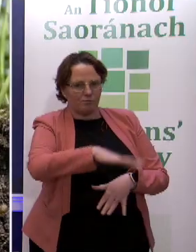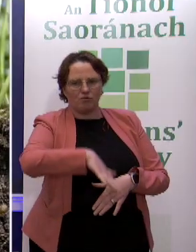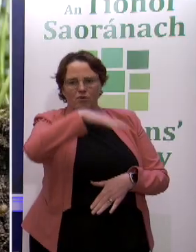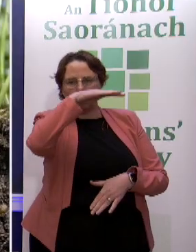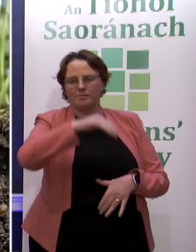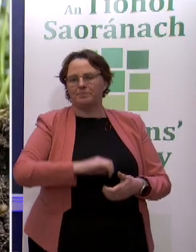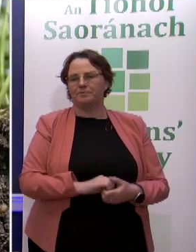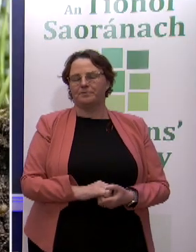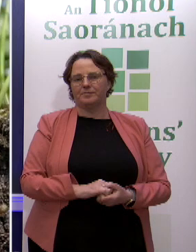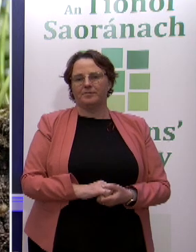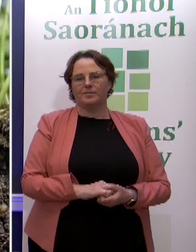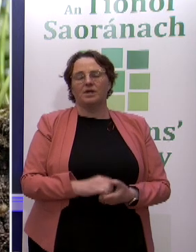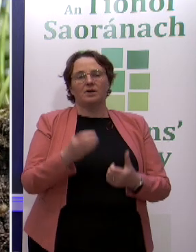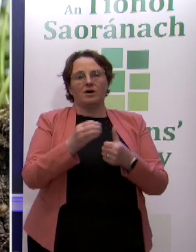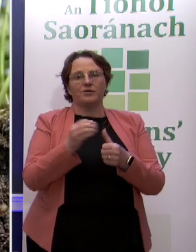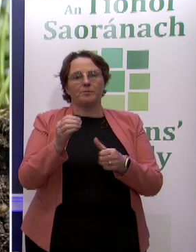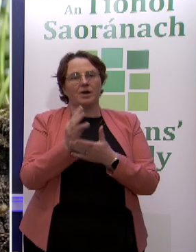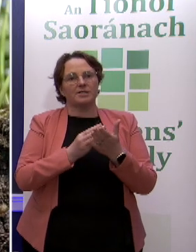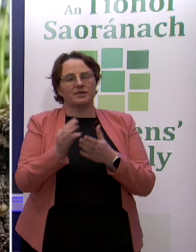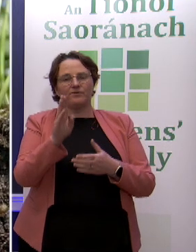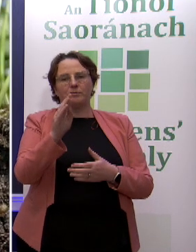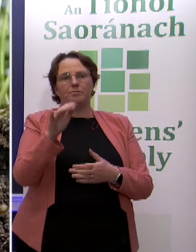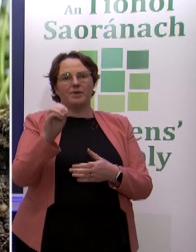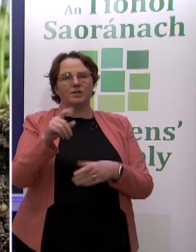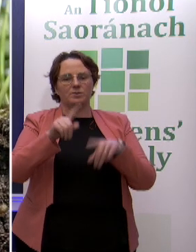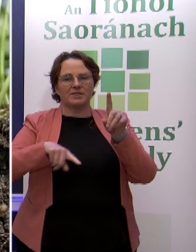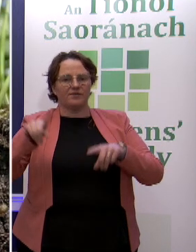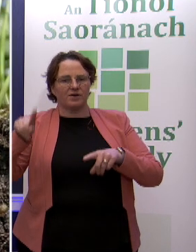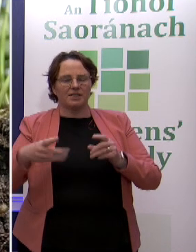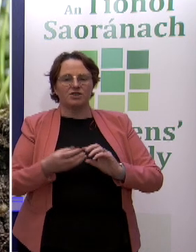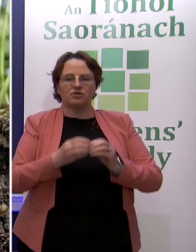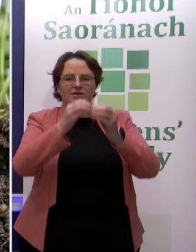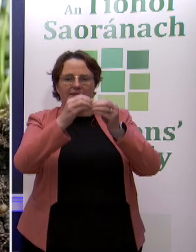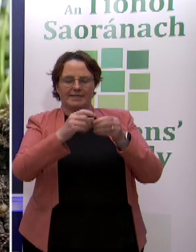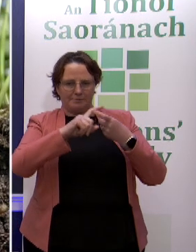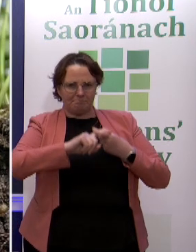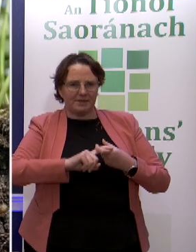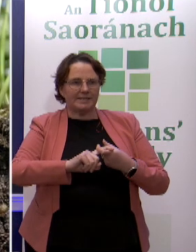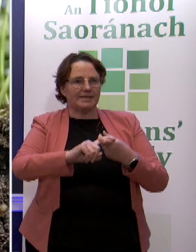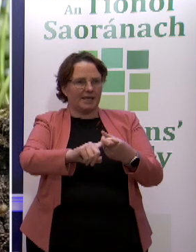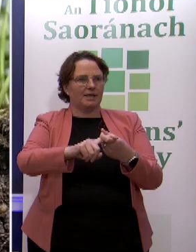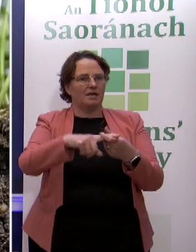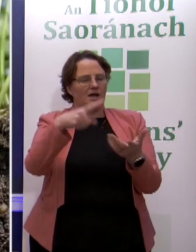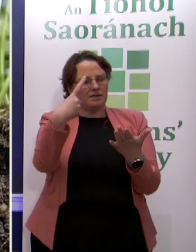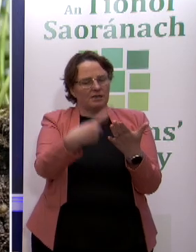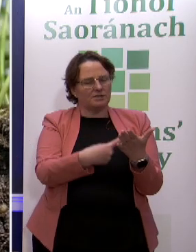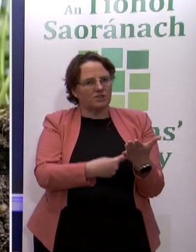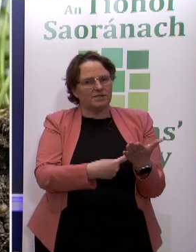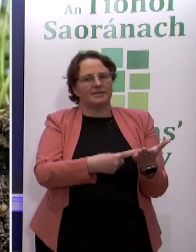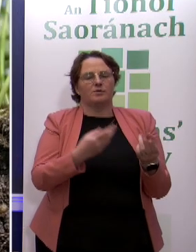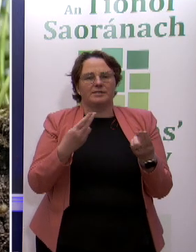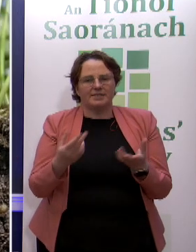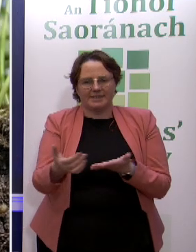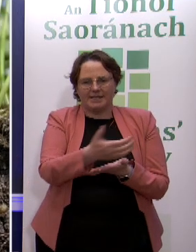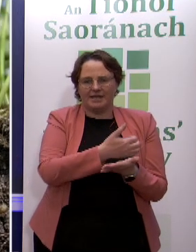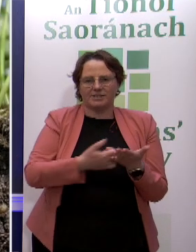And other elements of biodiversity help to create and maintain the conditions from which we can collect our